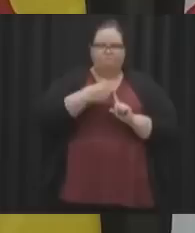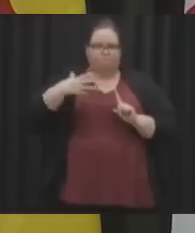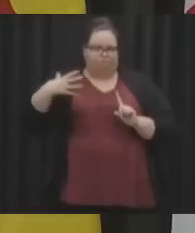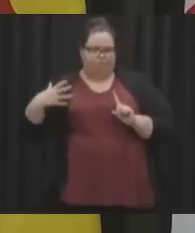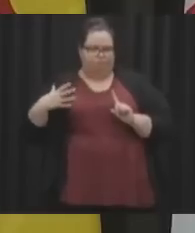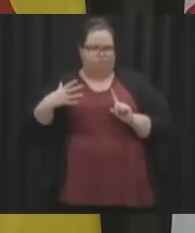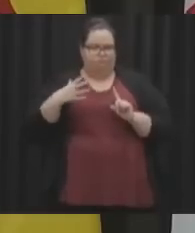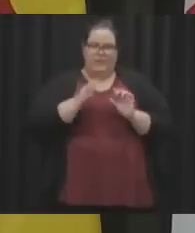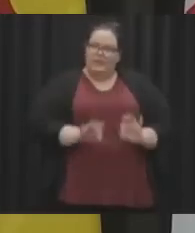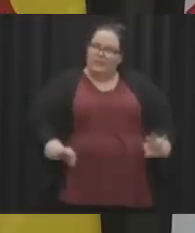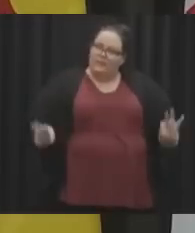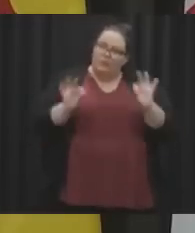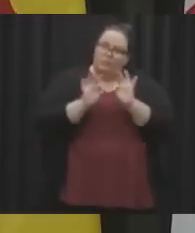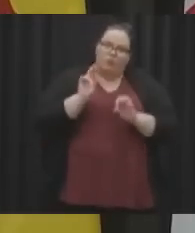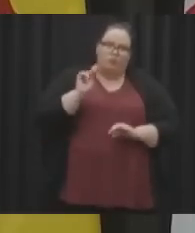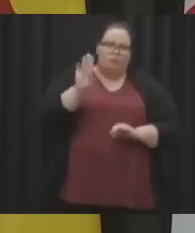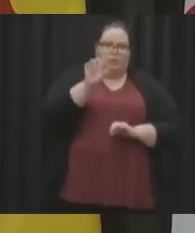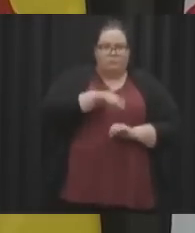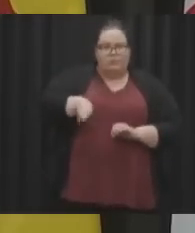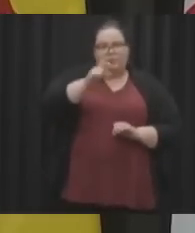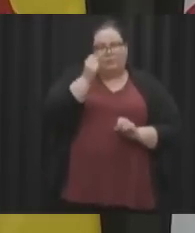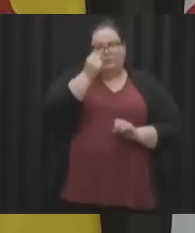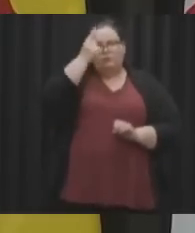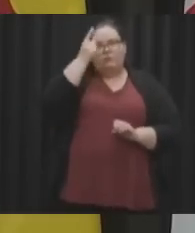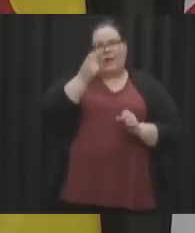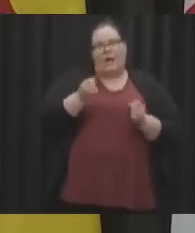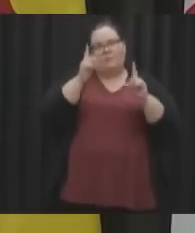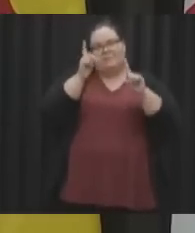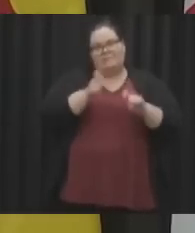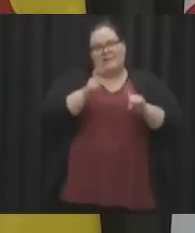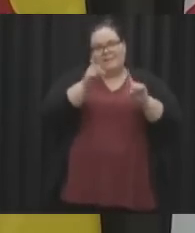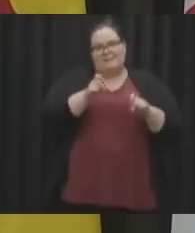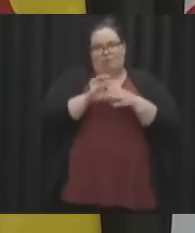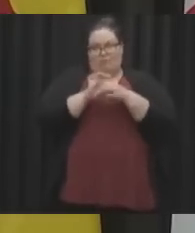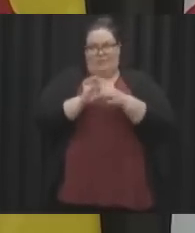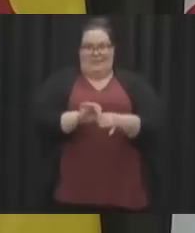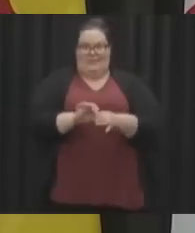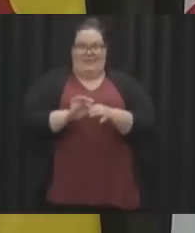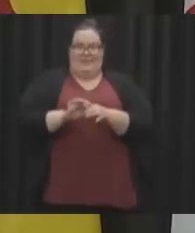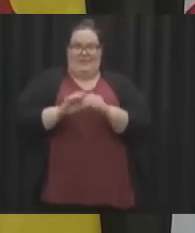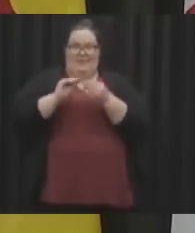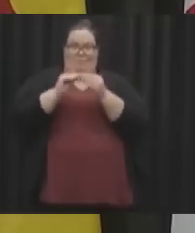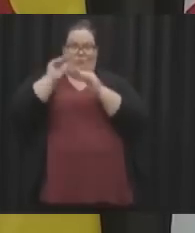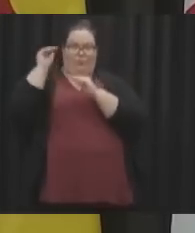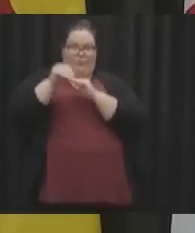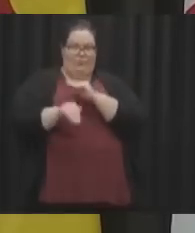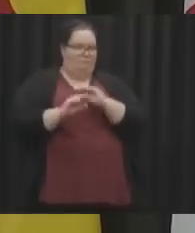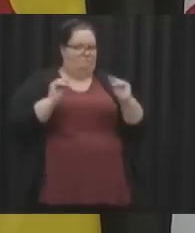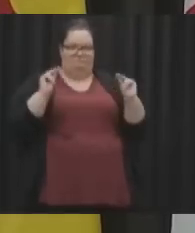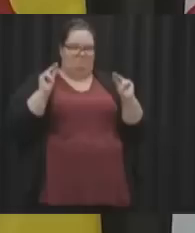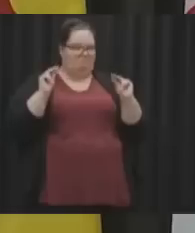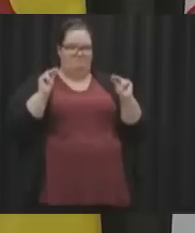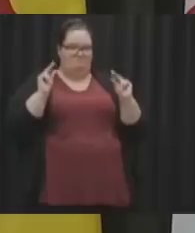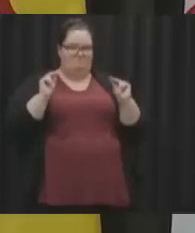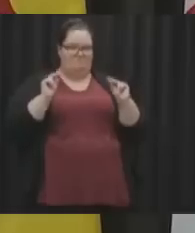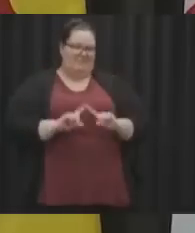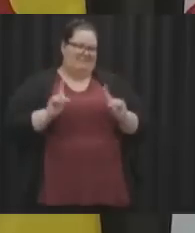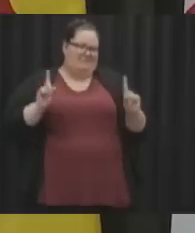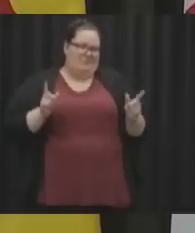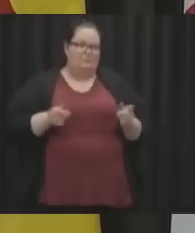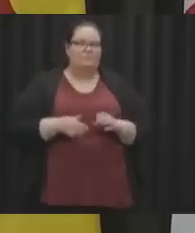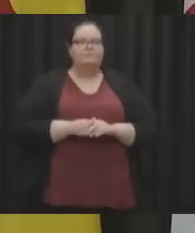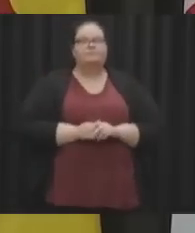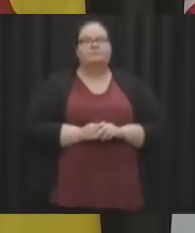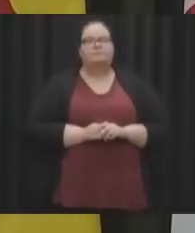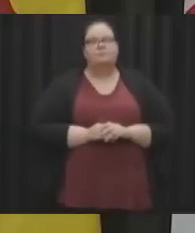can isolate you immediately and we can isolate your close contacts immediately. That is what slows the spread of this virus. As a result,